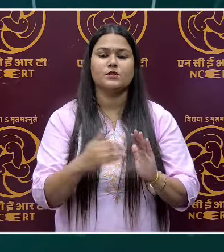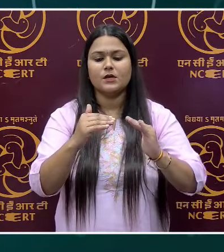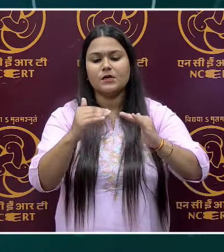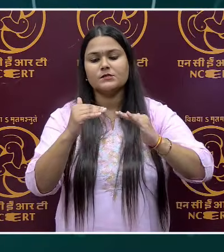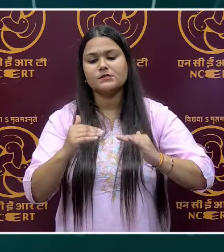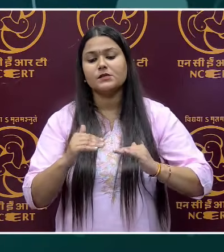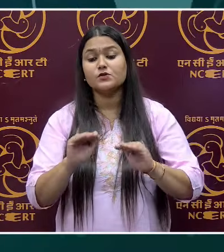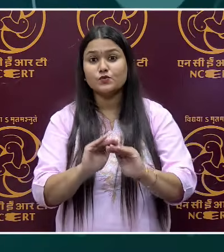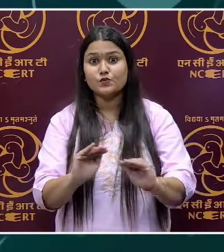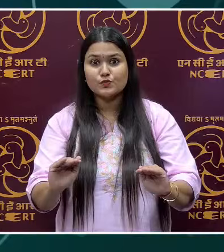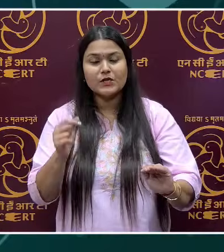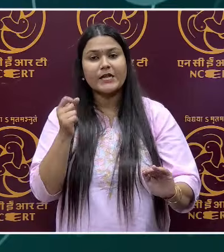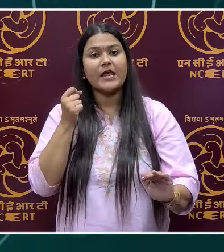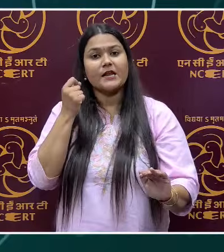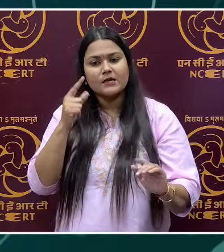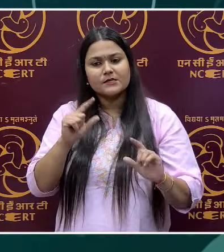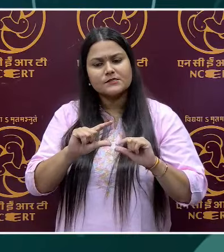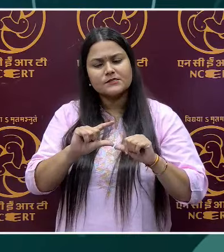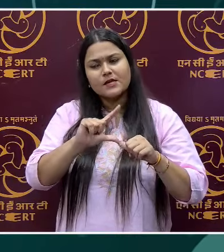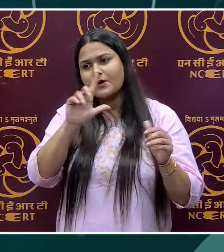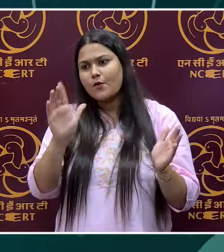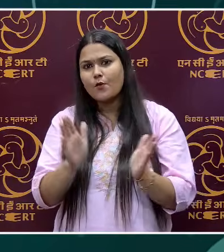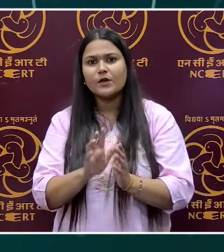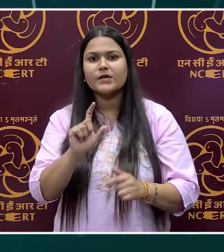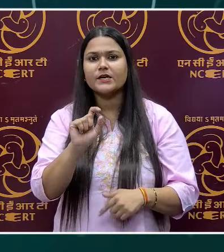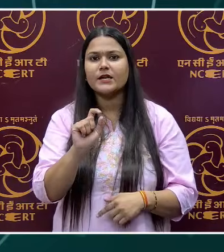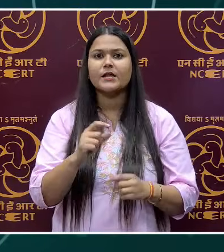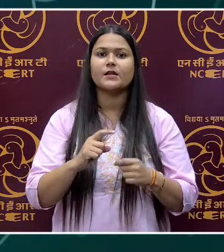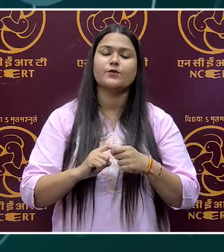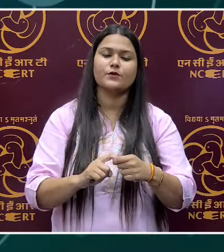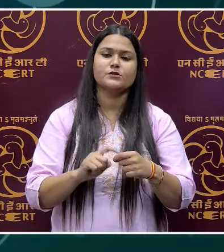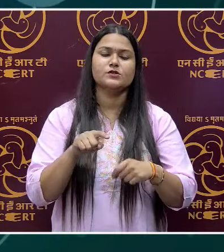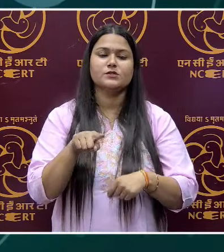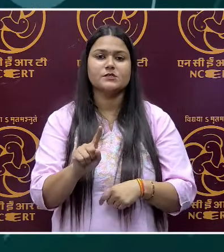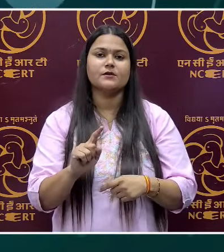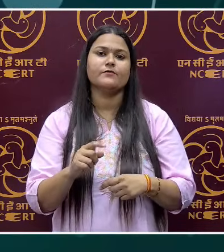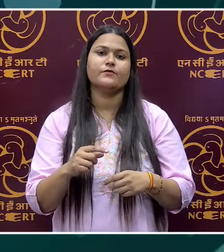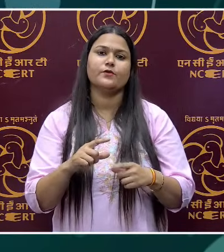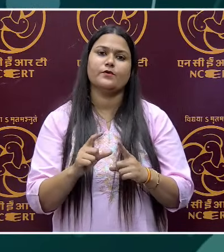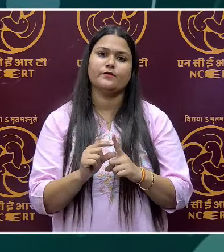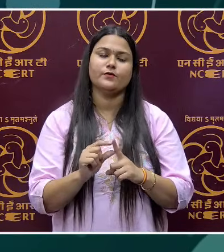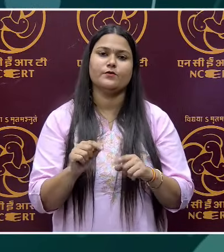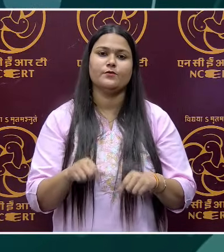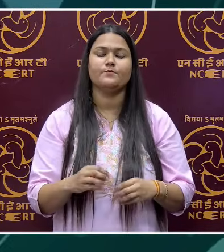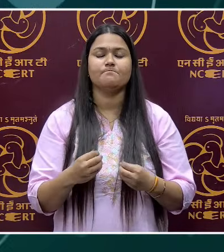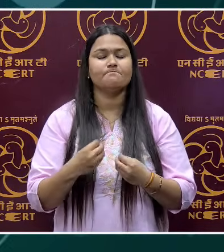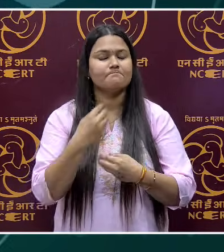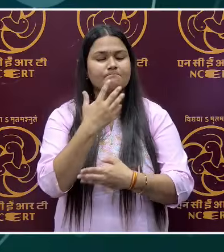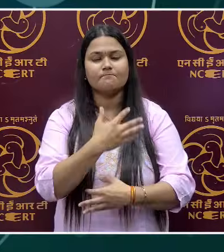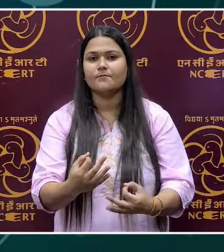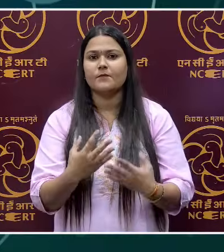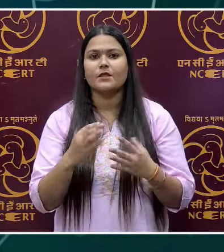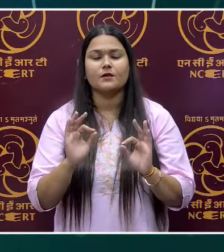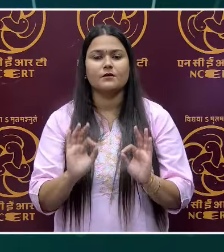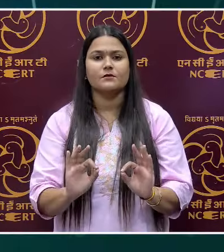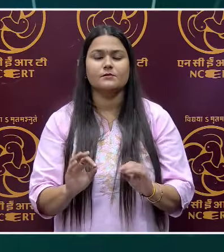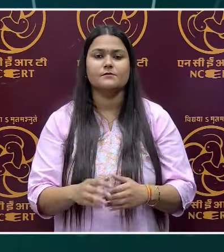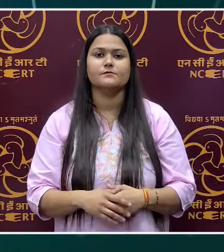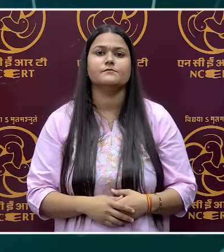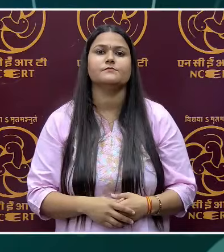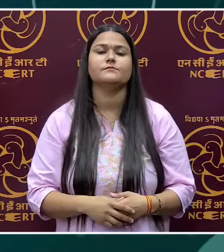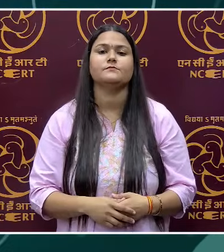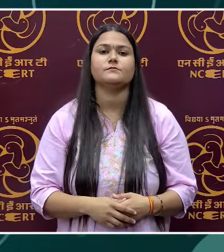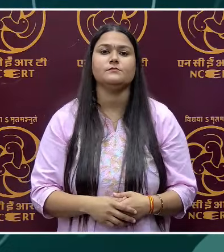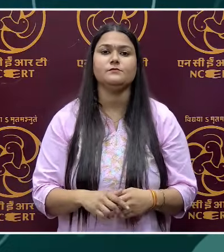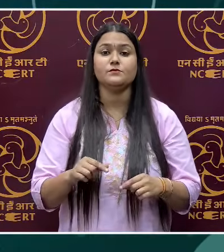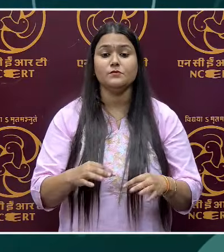student can do all these. There are 10 questions and Okay. they can perform it. Okay. Wonderful experiment indeed, and